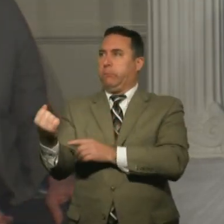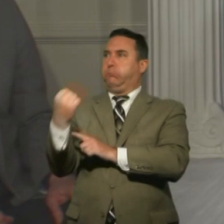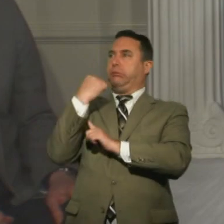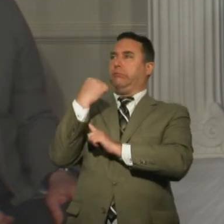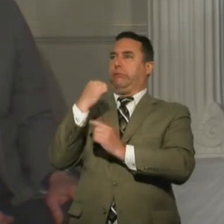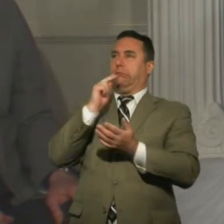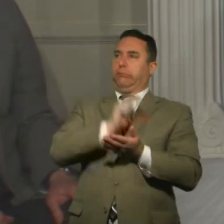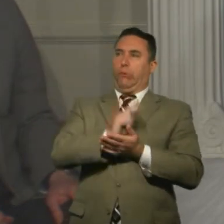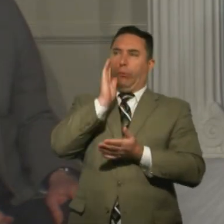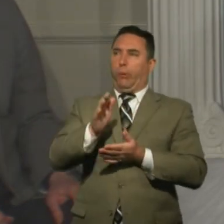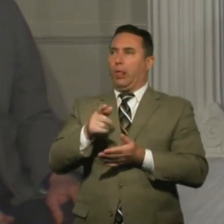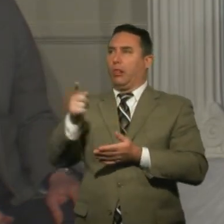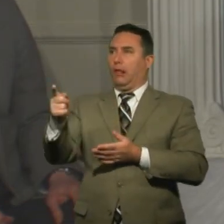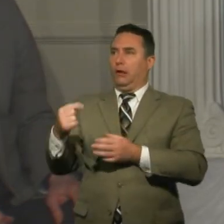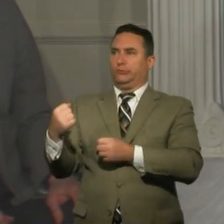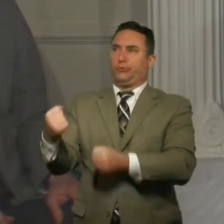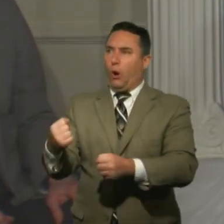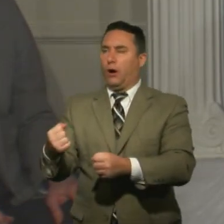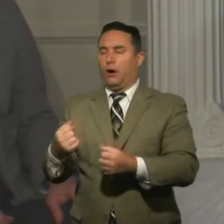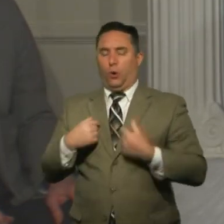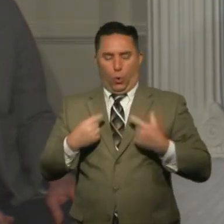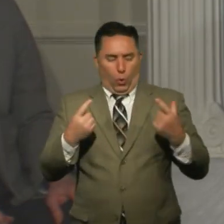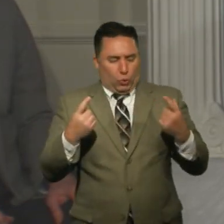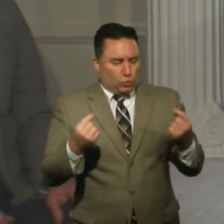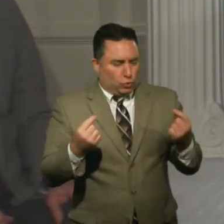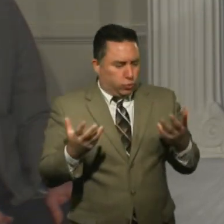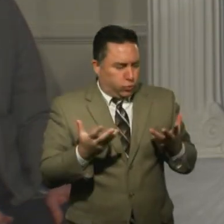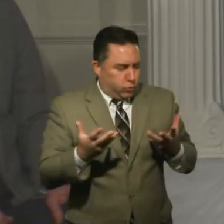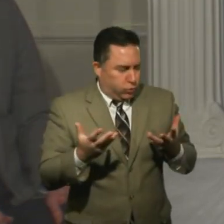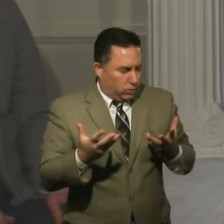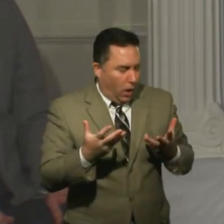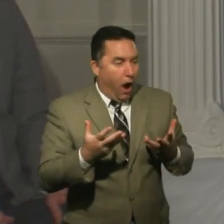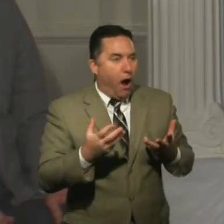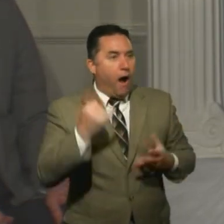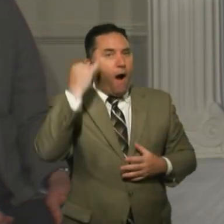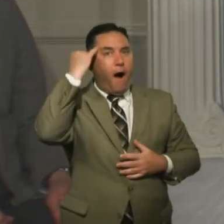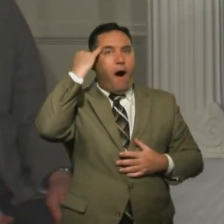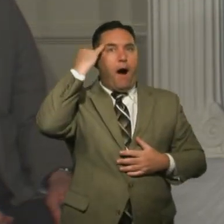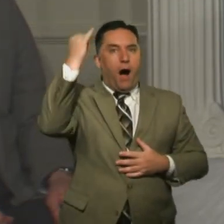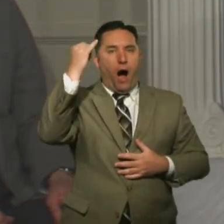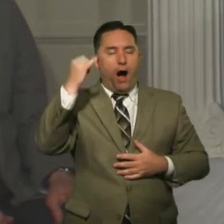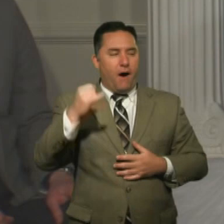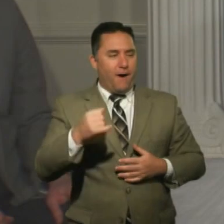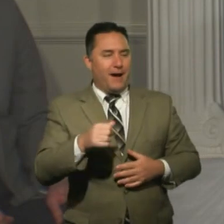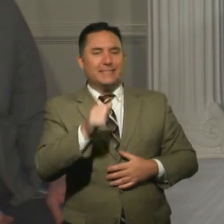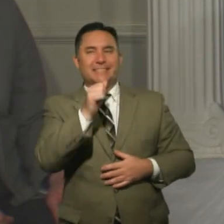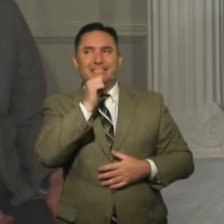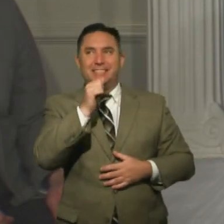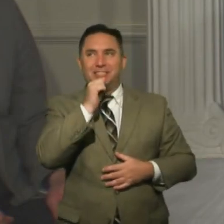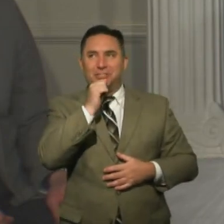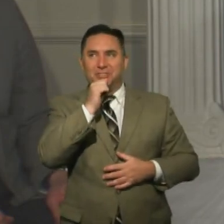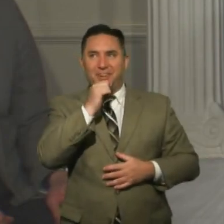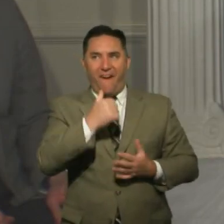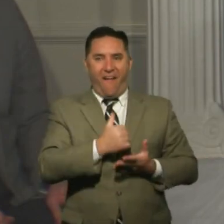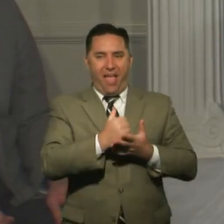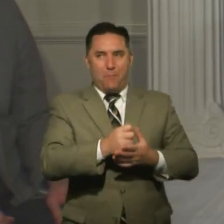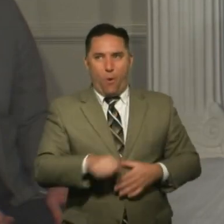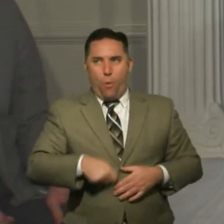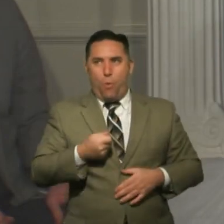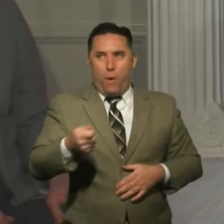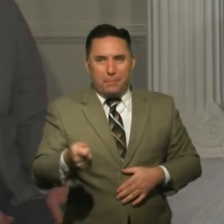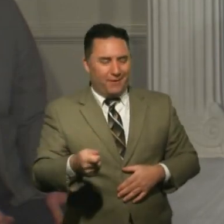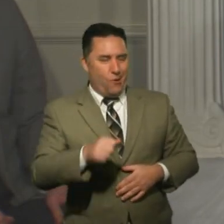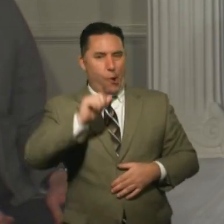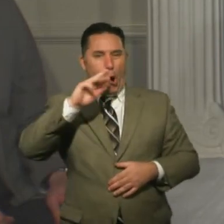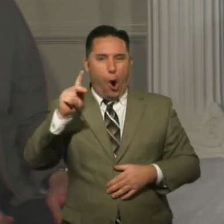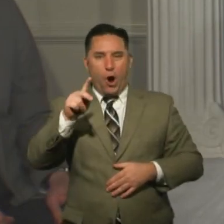too strong. We're going to lose. What can we do? And they said, we have a great idea. We have a secret weapon. This secret weapon is the Ark of